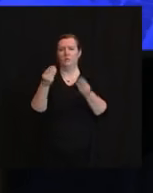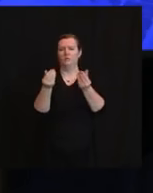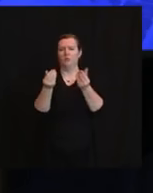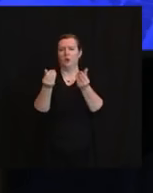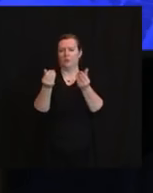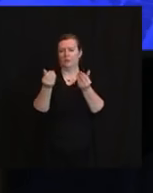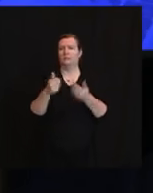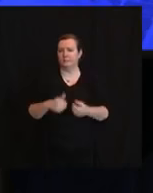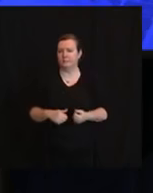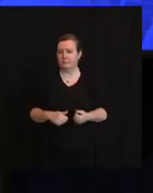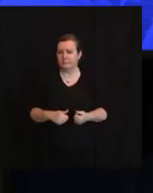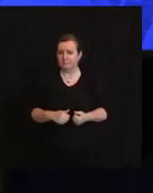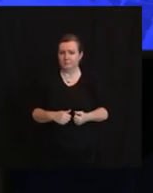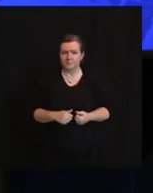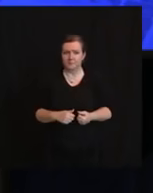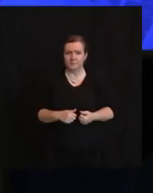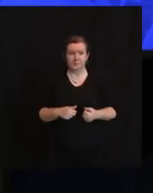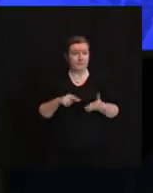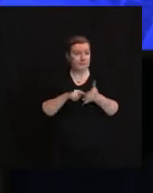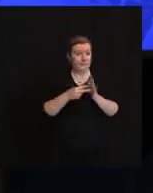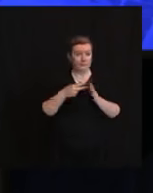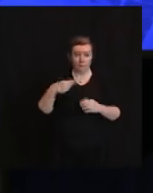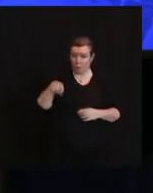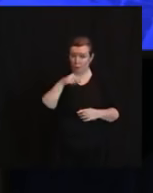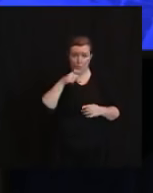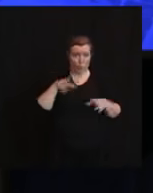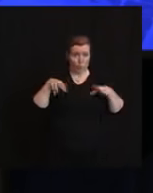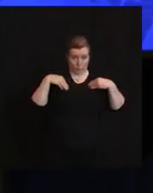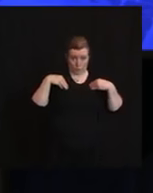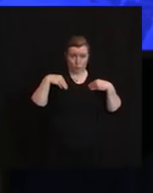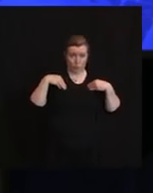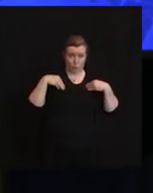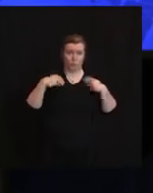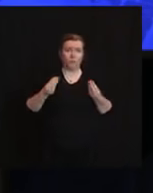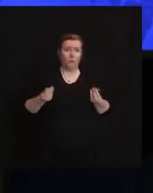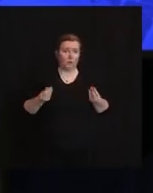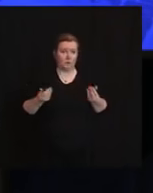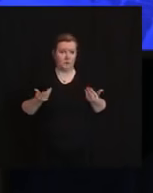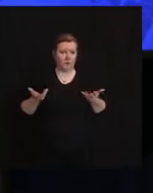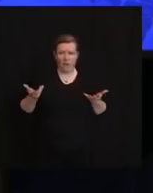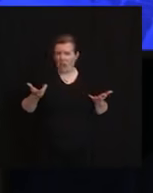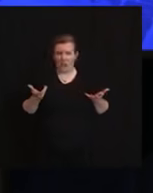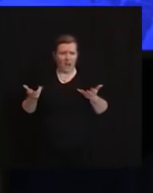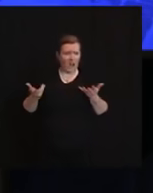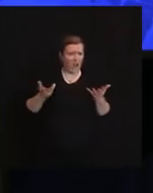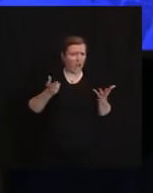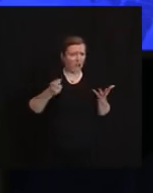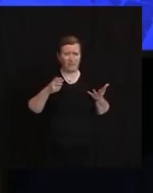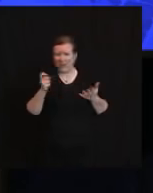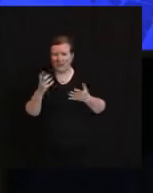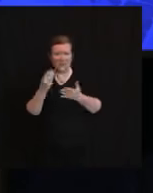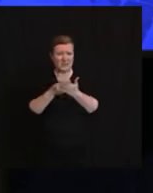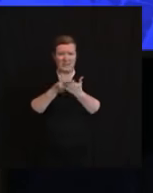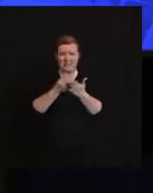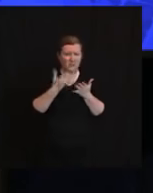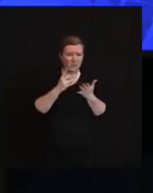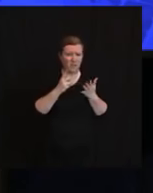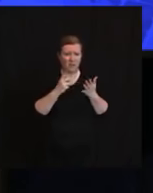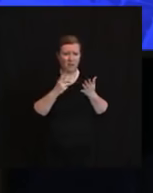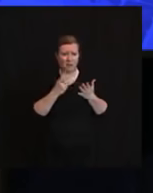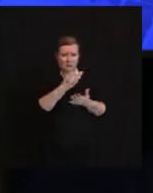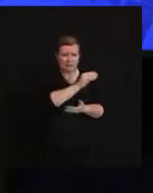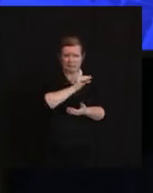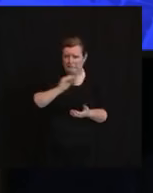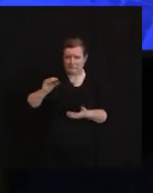who need extra time to get their finances in order so that they can submit their quarterly property tax payments